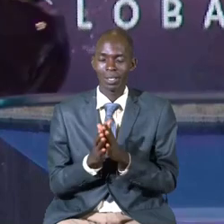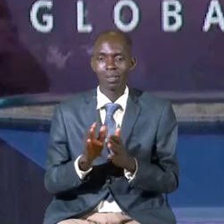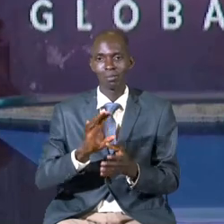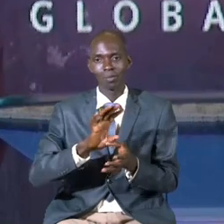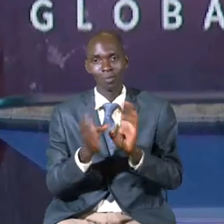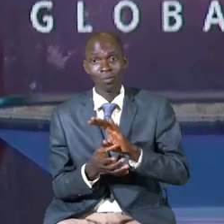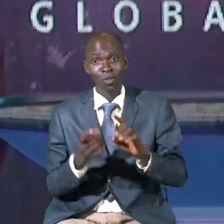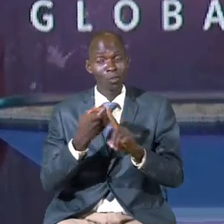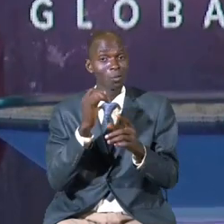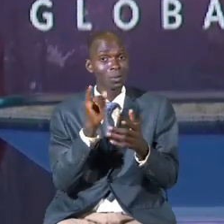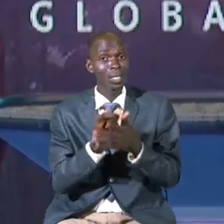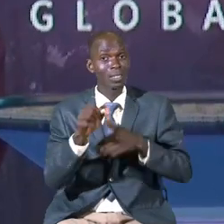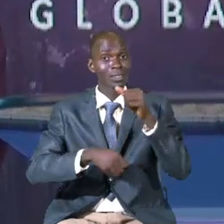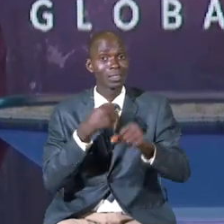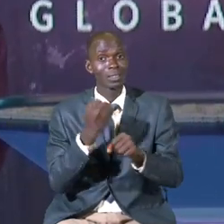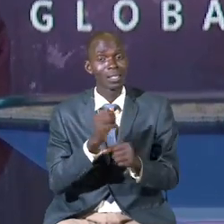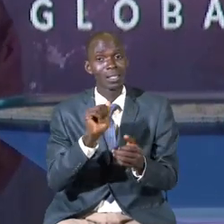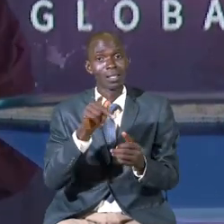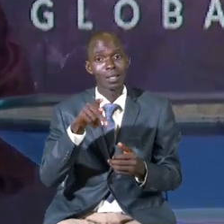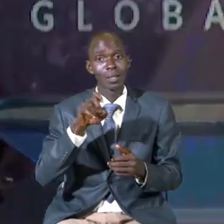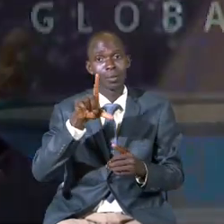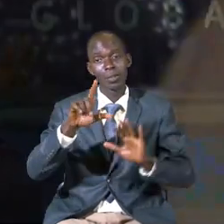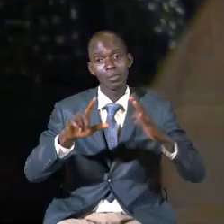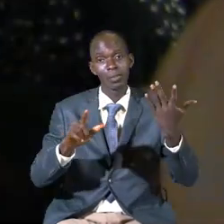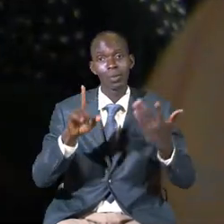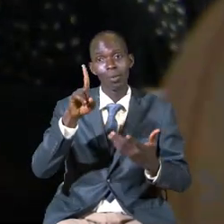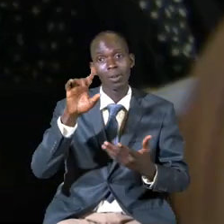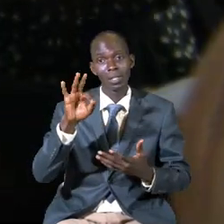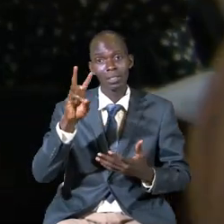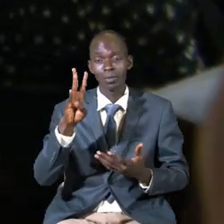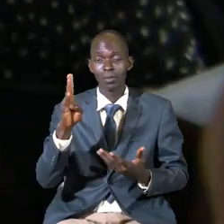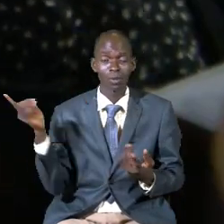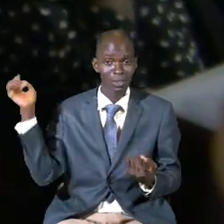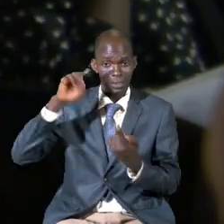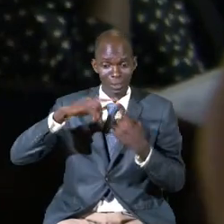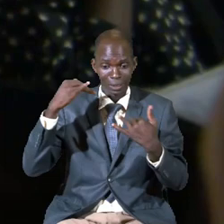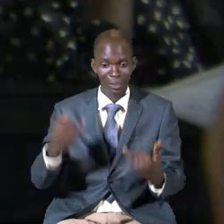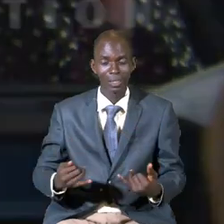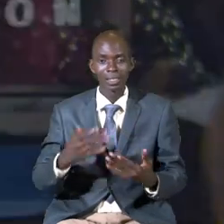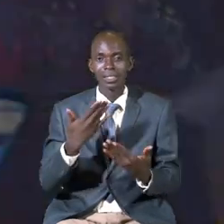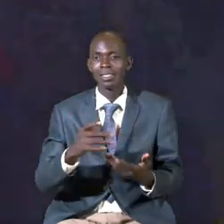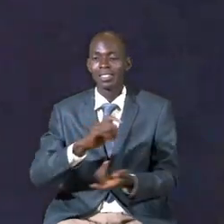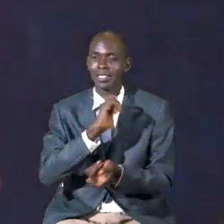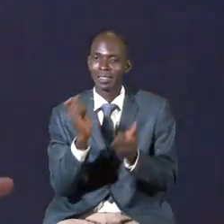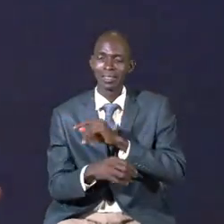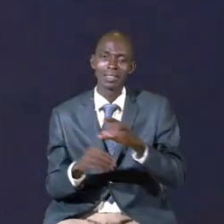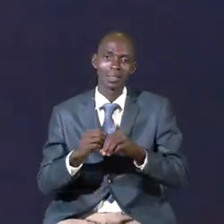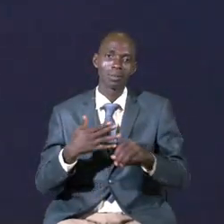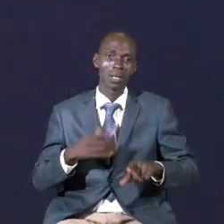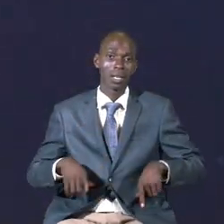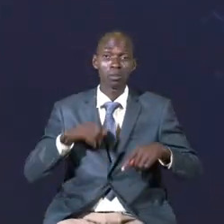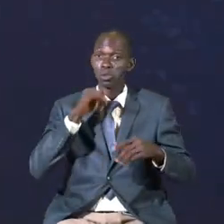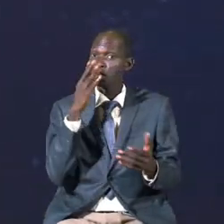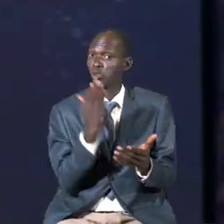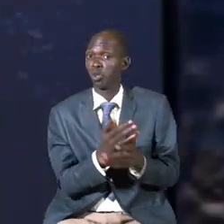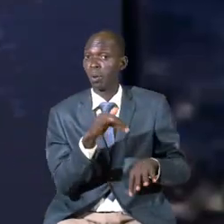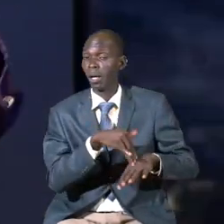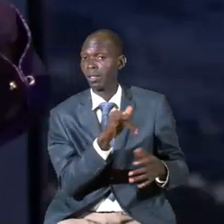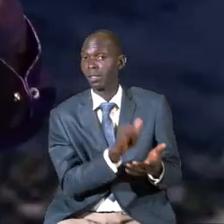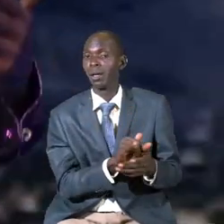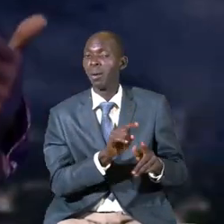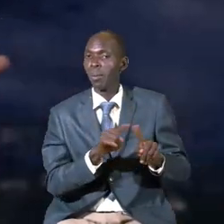turned around in my life and then i didn't stop there i continued i continued i continued